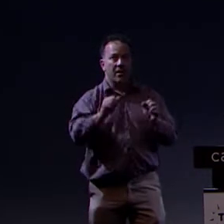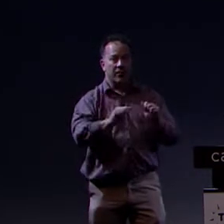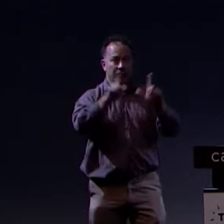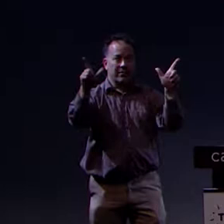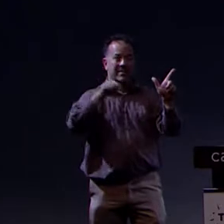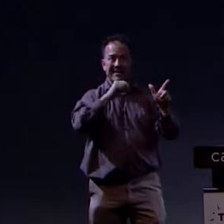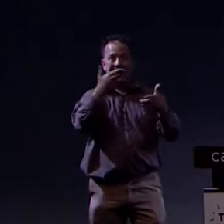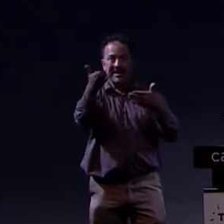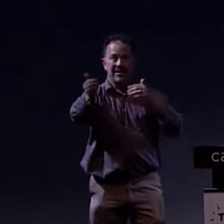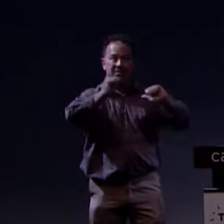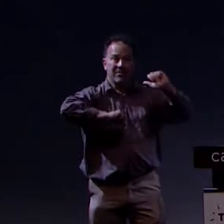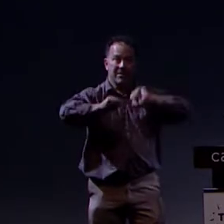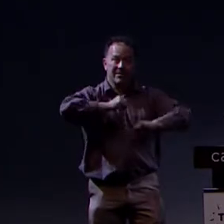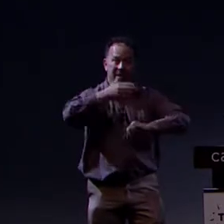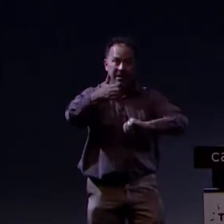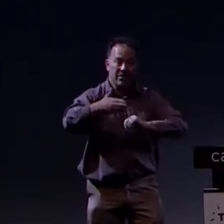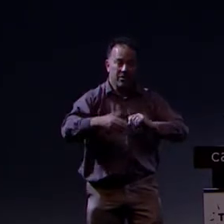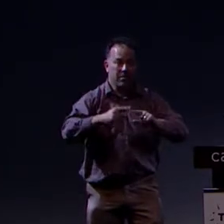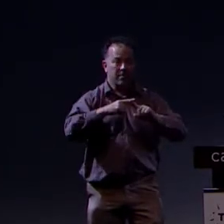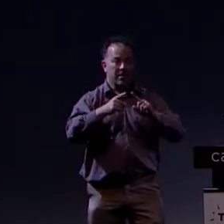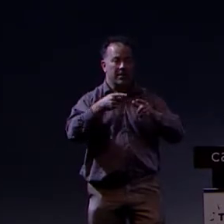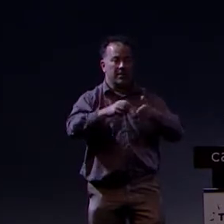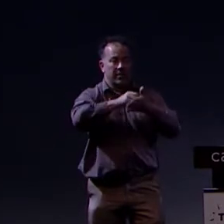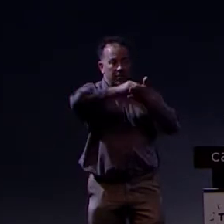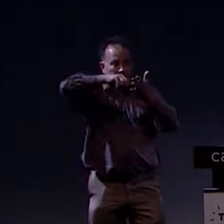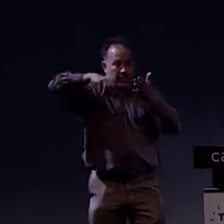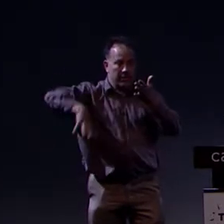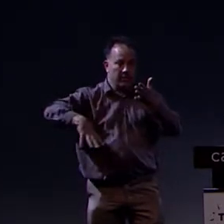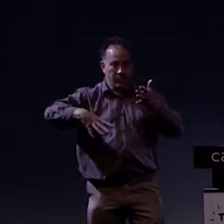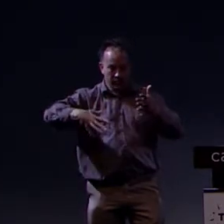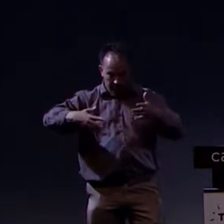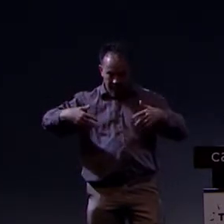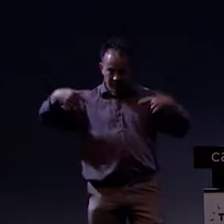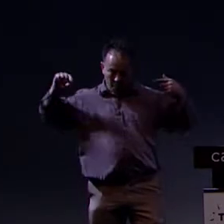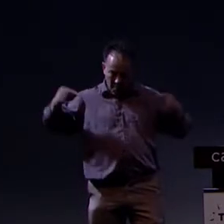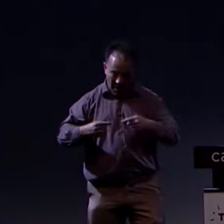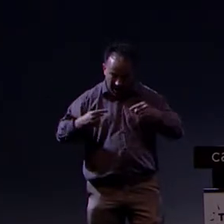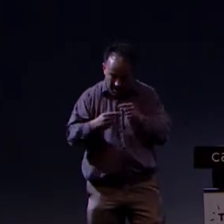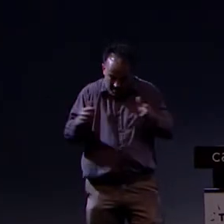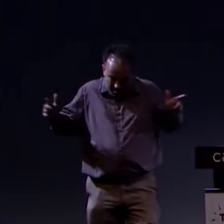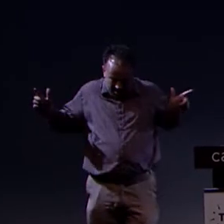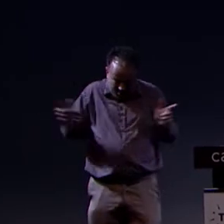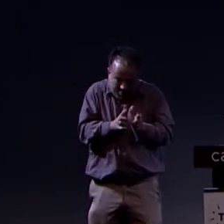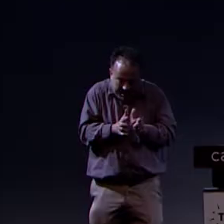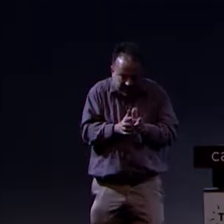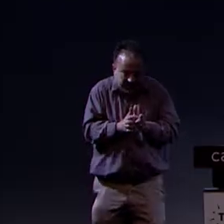there to entertain you. They're there to take away the pain of being cramped into a tiny space.